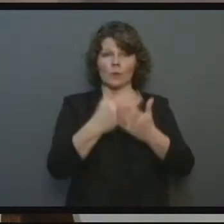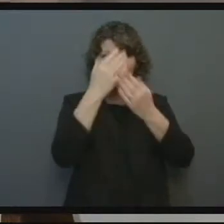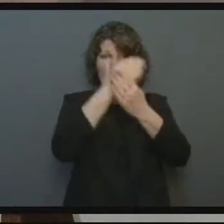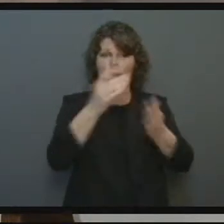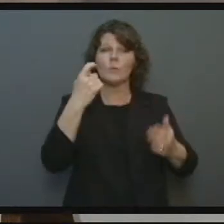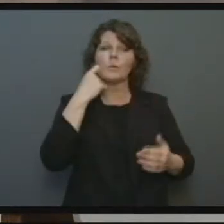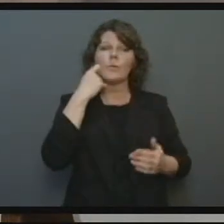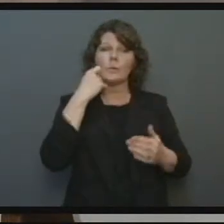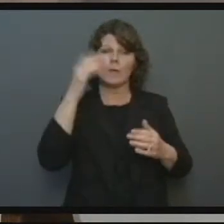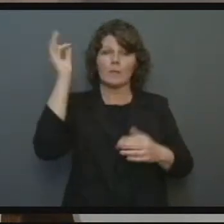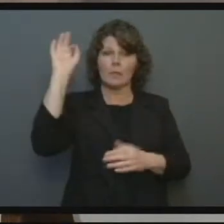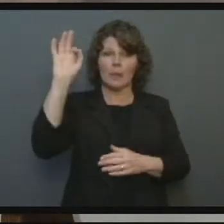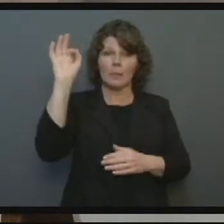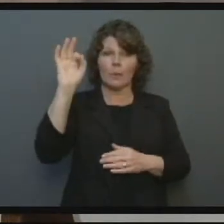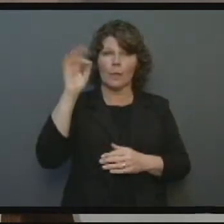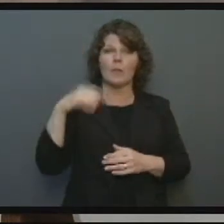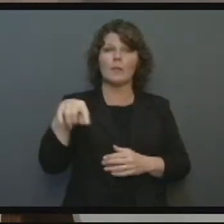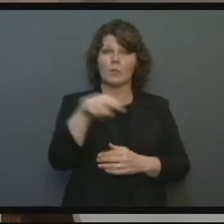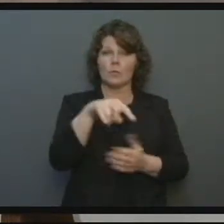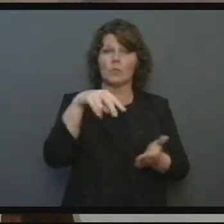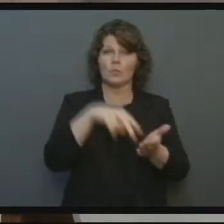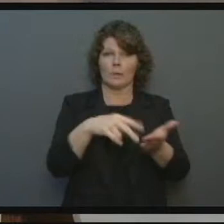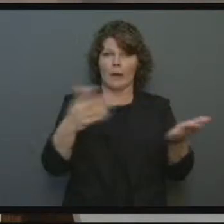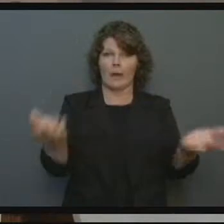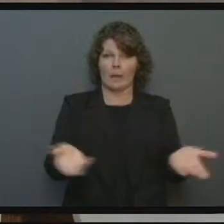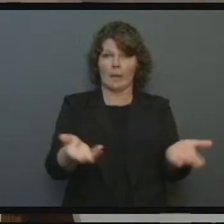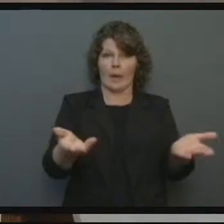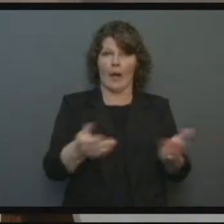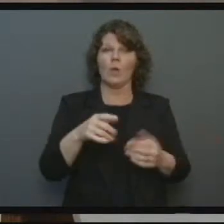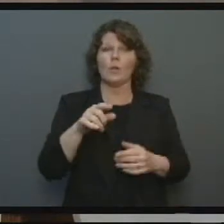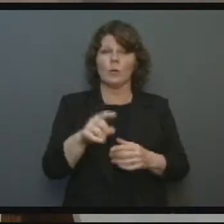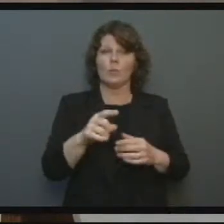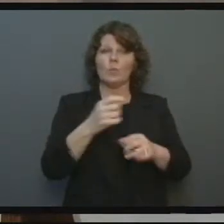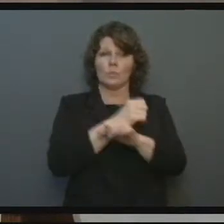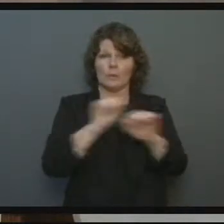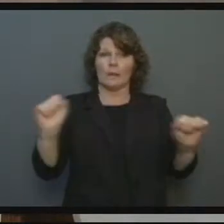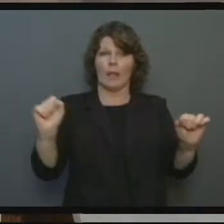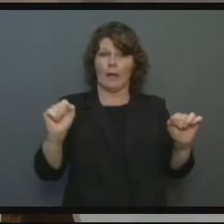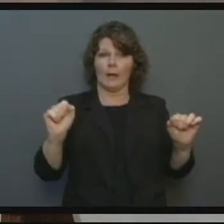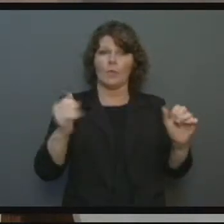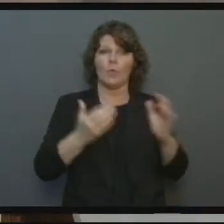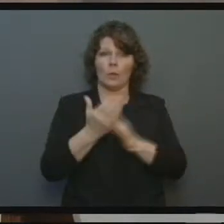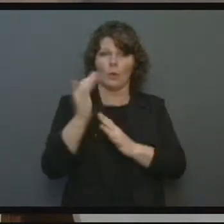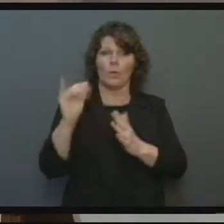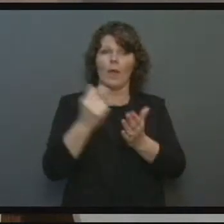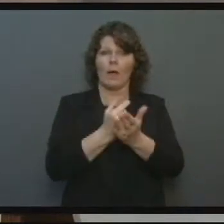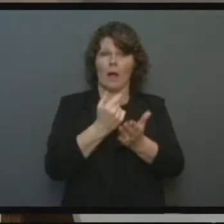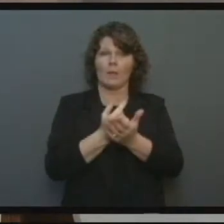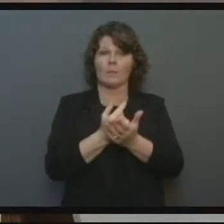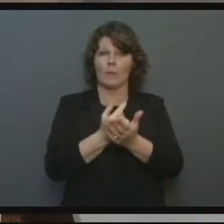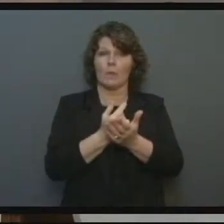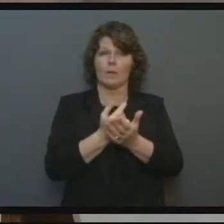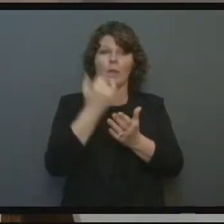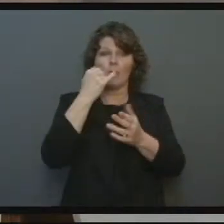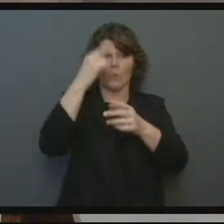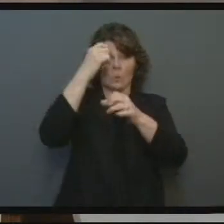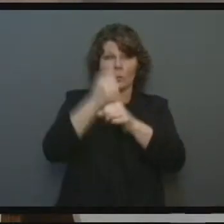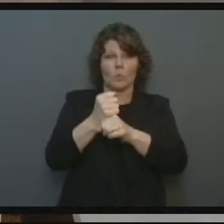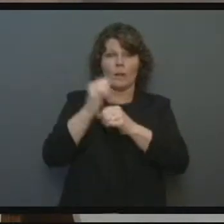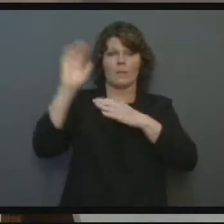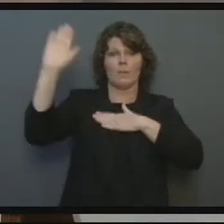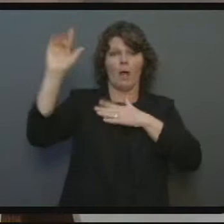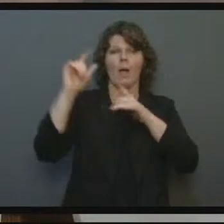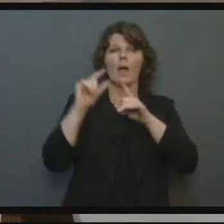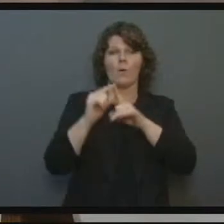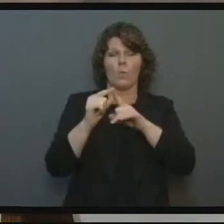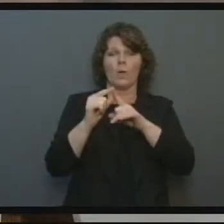to you, which you received, in which you stand, and by which you are being saved, if you hold fast to the word I preached to you,